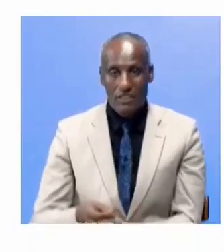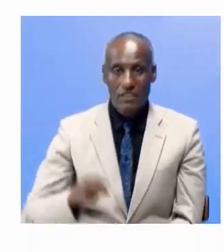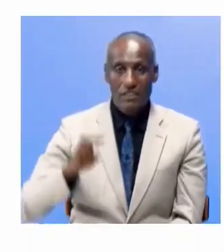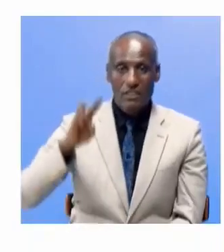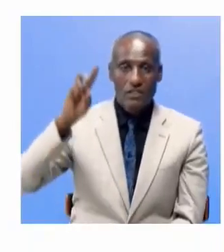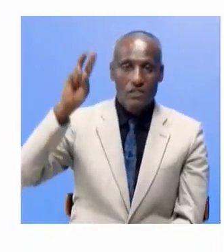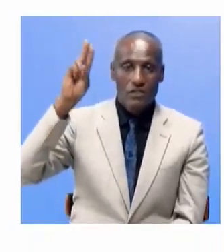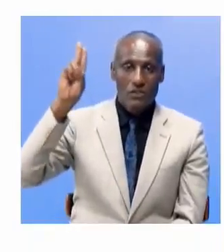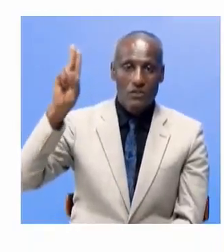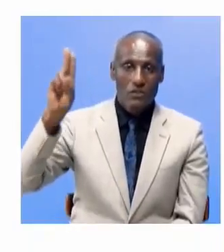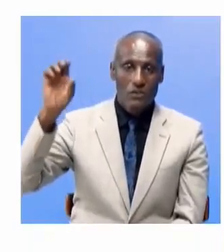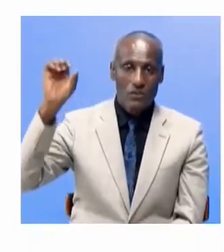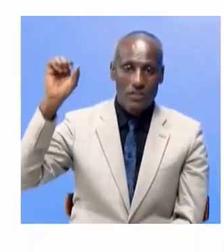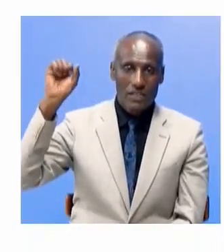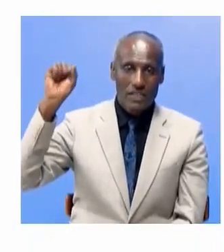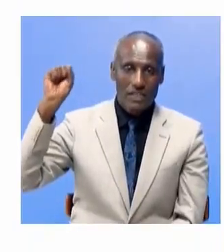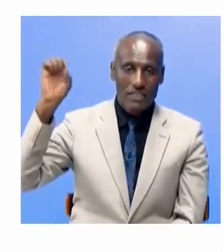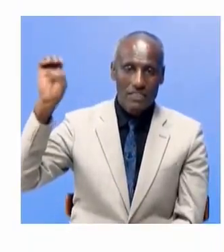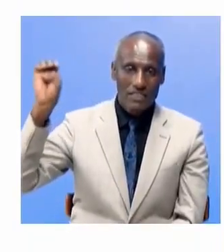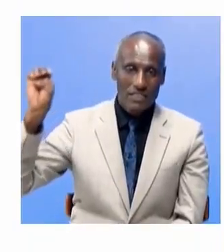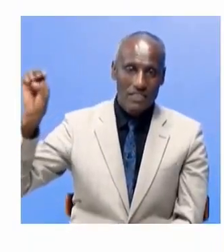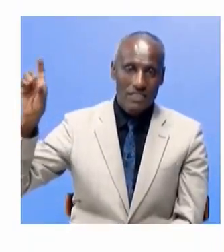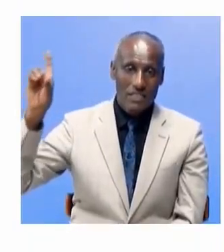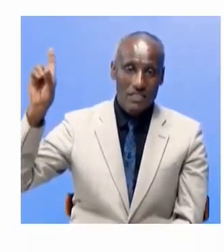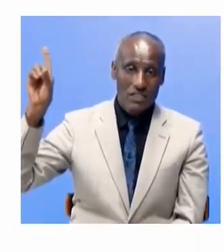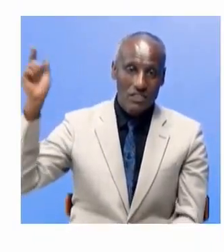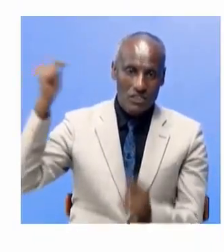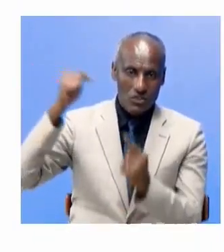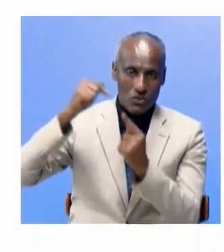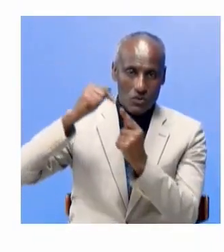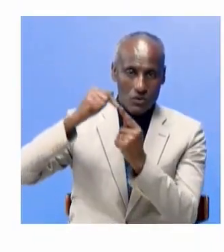it. Used to.